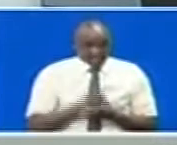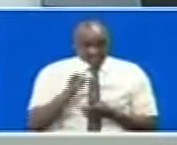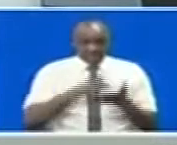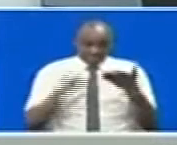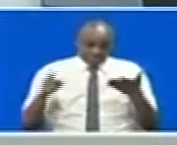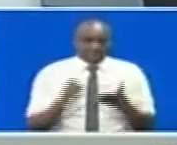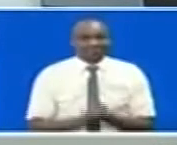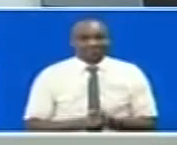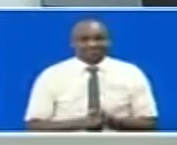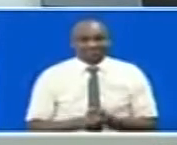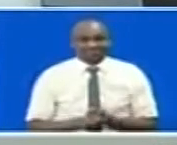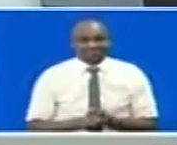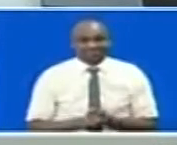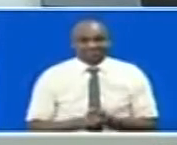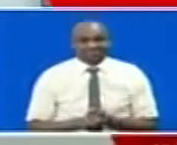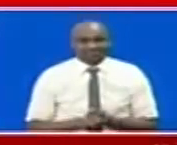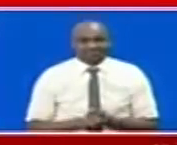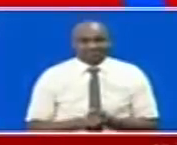week.